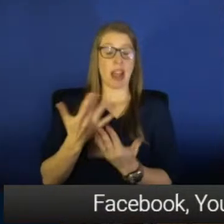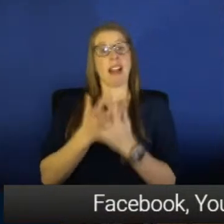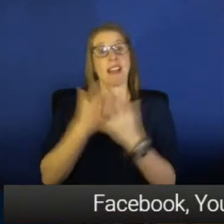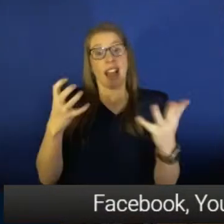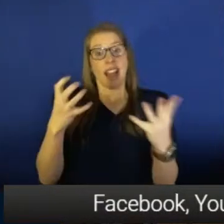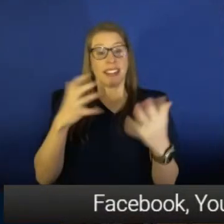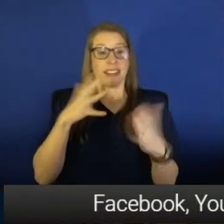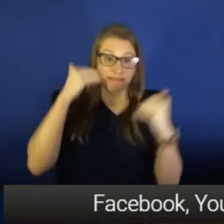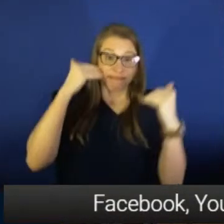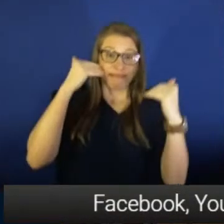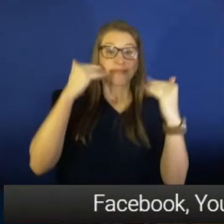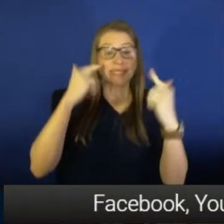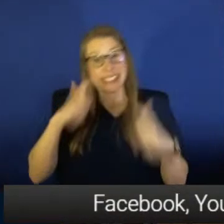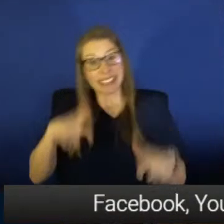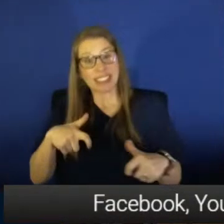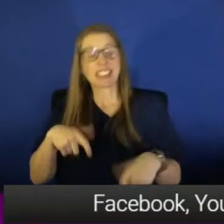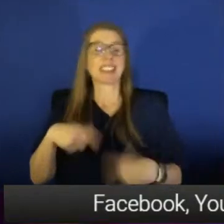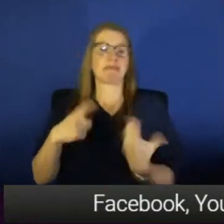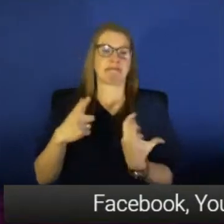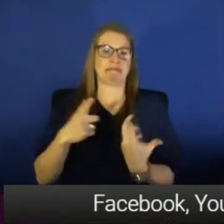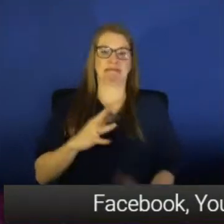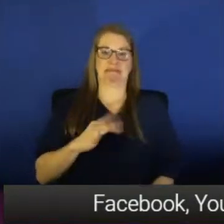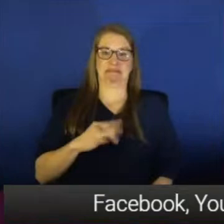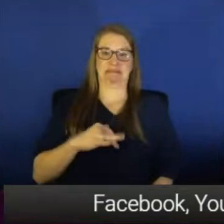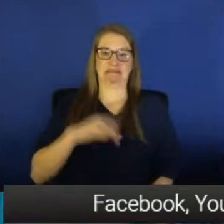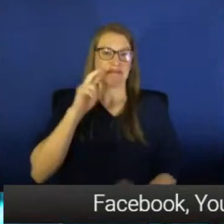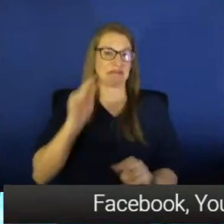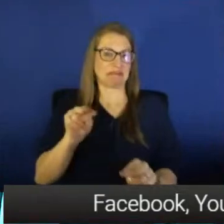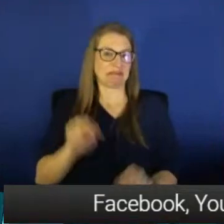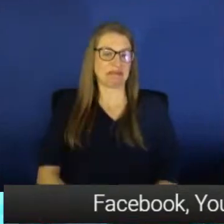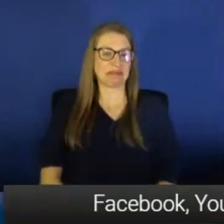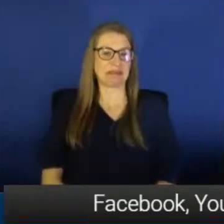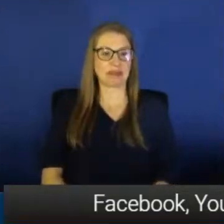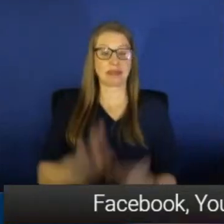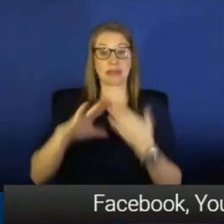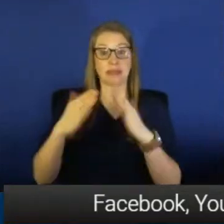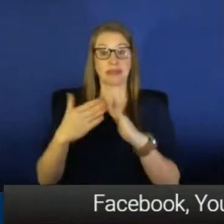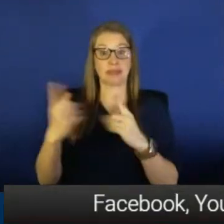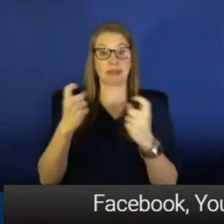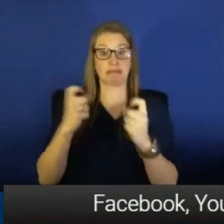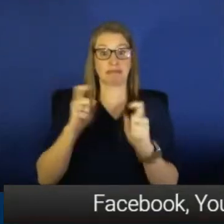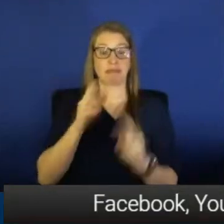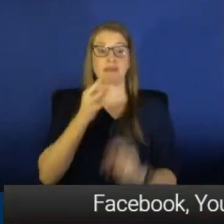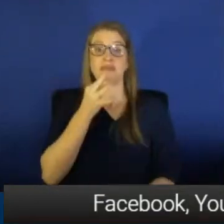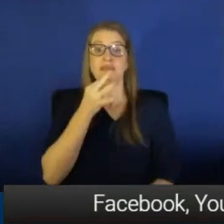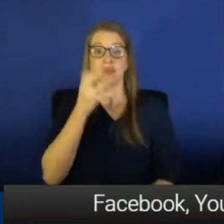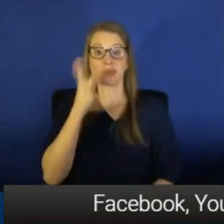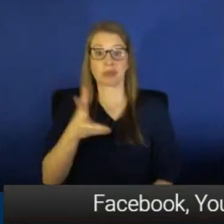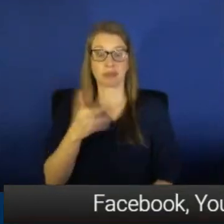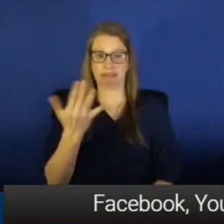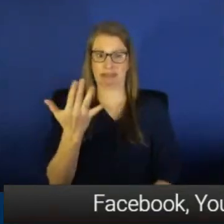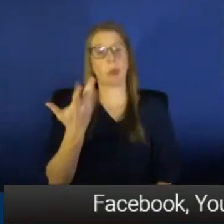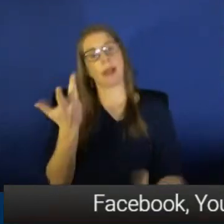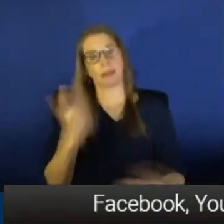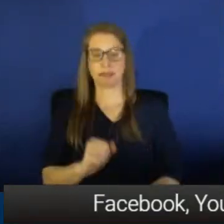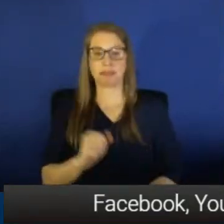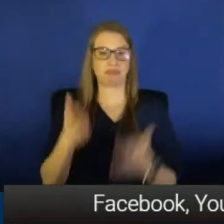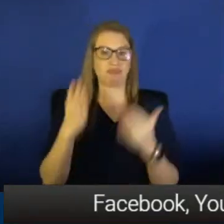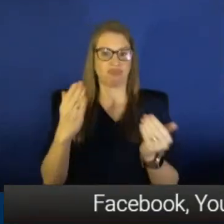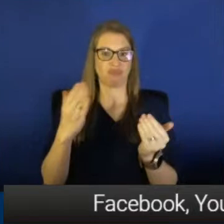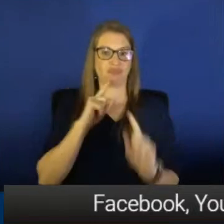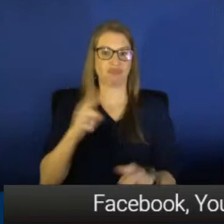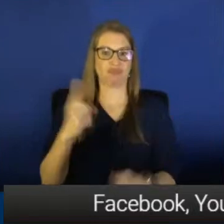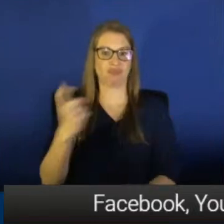celebration. So very cool to see. We're going to get to community questions here in a second. Well, okay, we can take one. And actually, Dr.